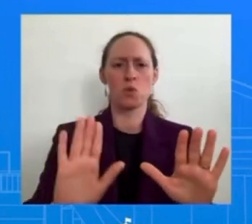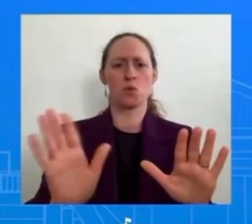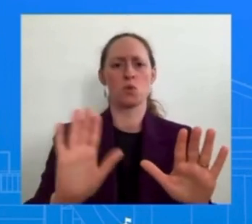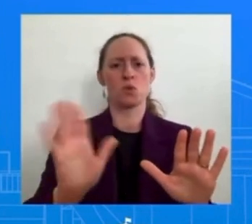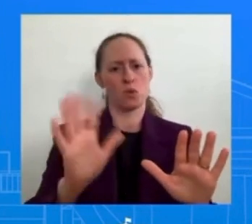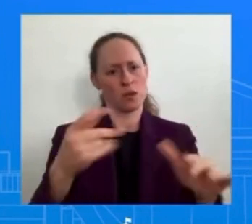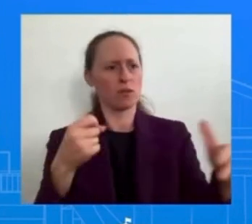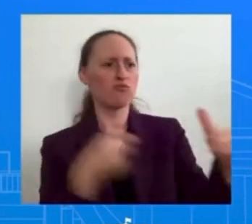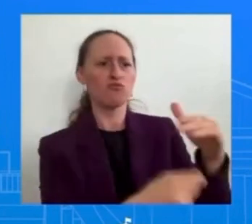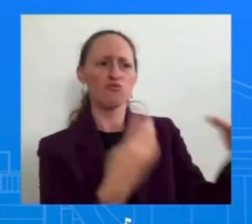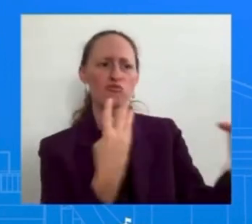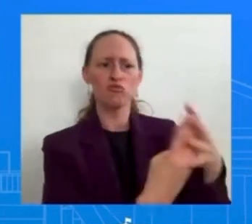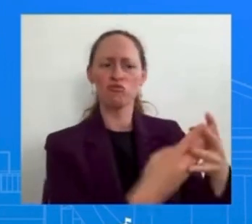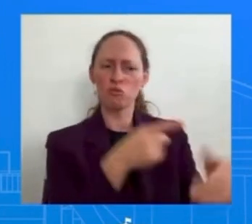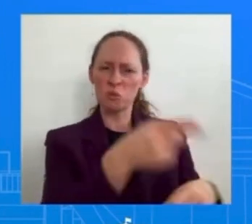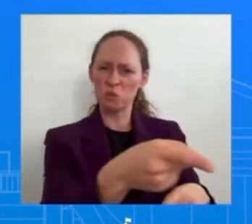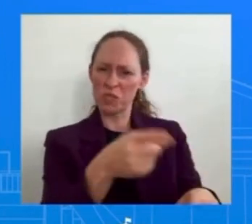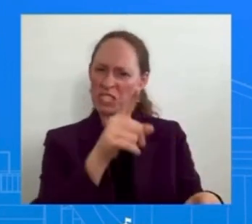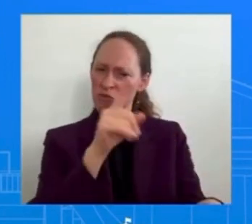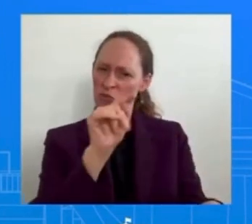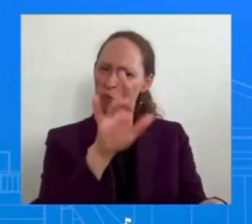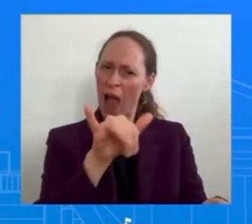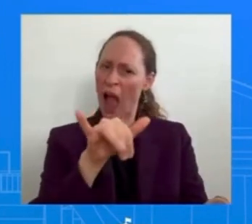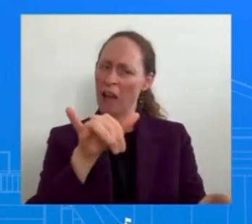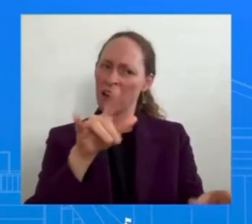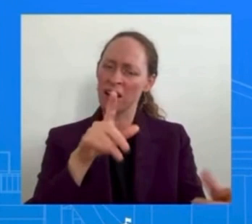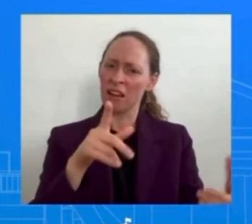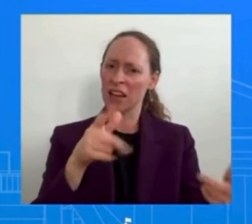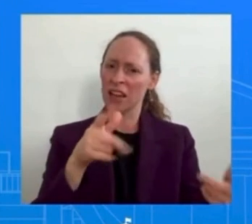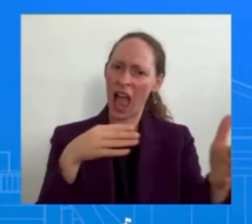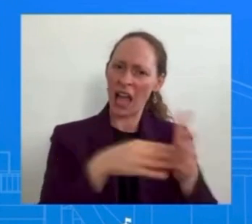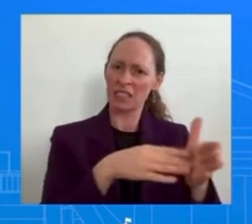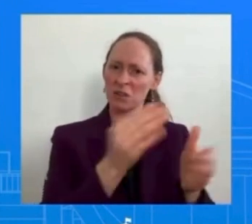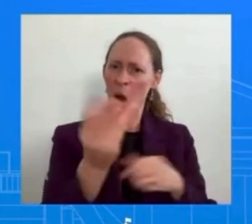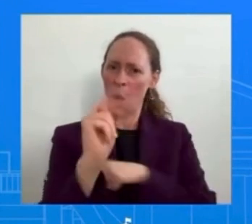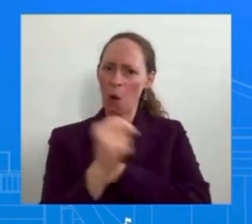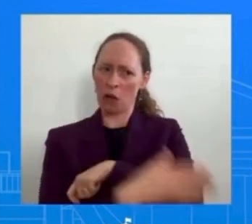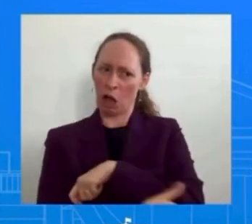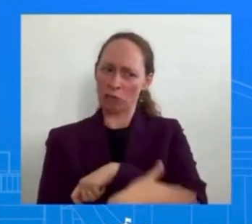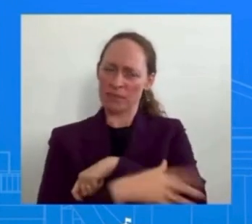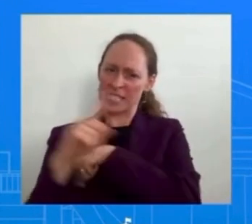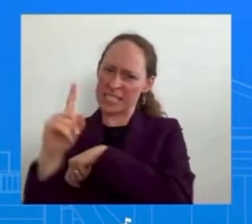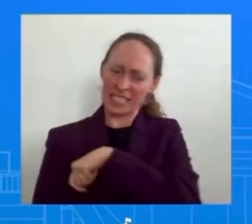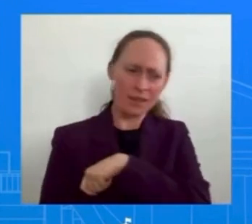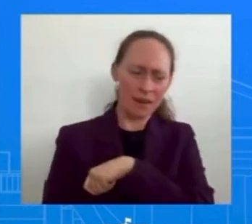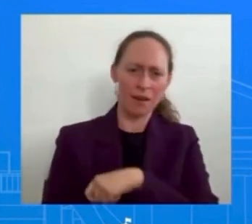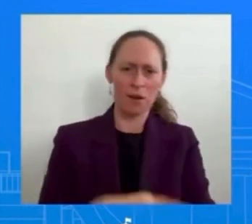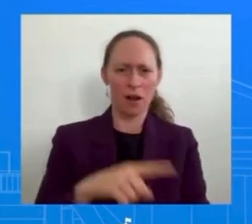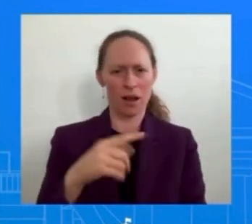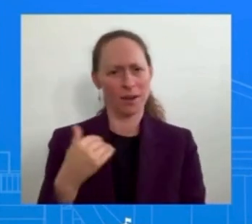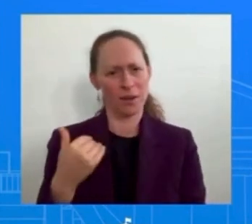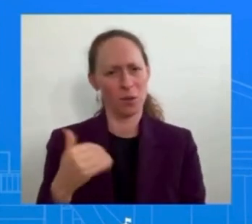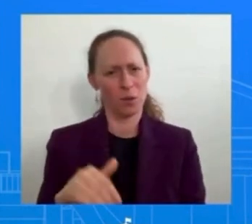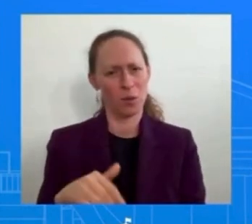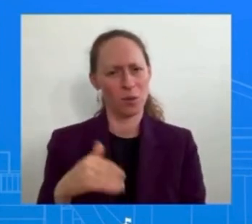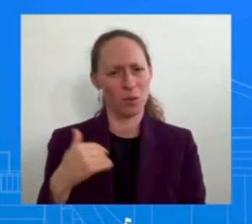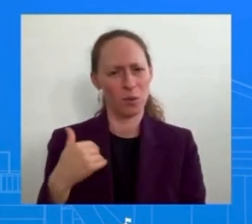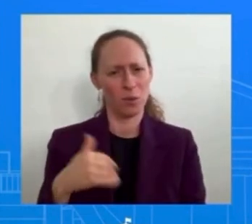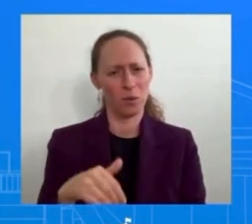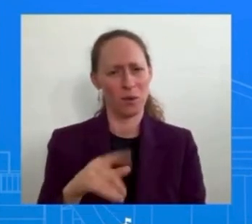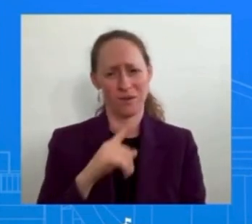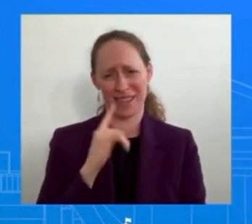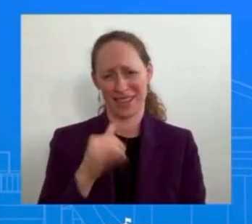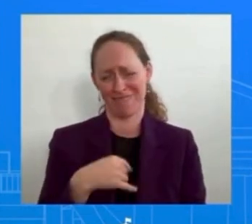to threatening prosecutions. This action is unwarranted and unjustified, and will not contribute to peaceful resolutions of the crisis.